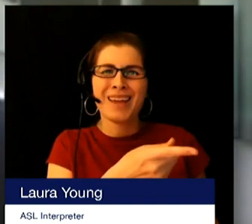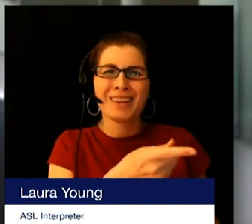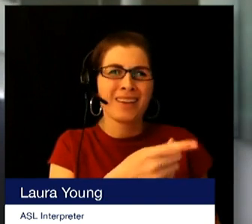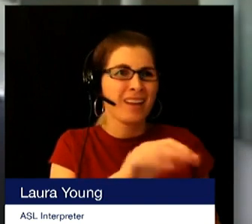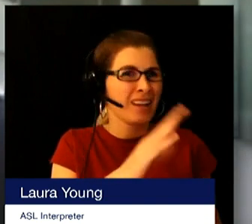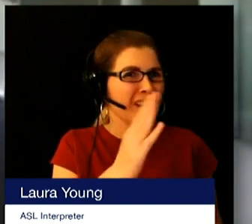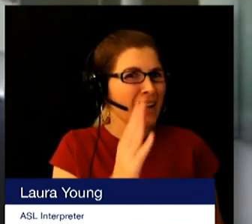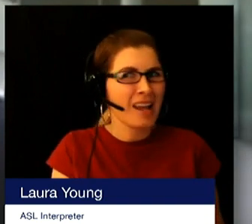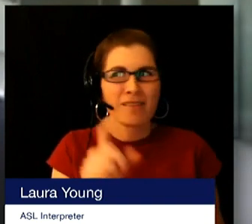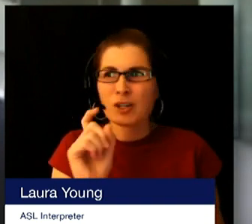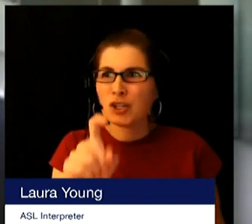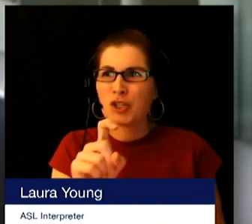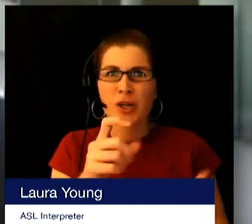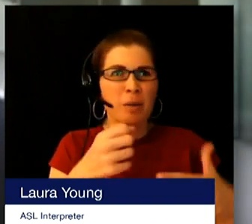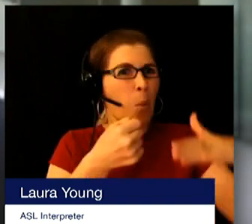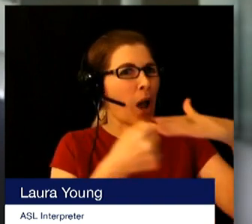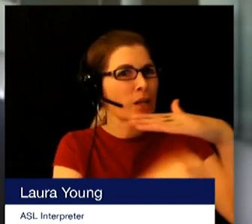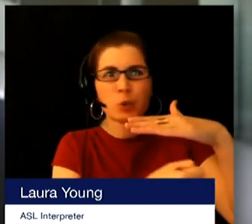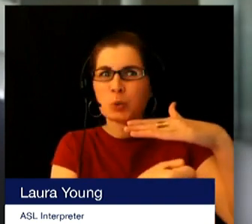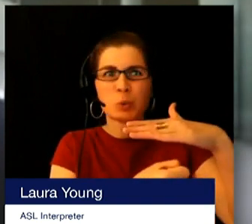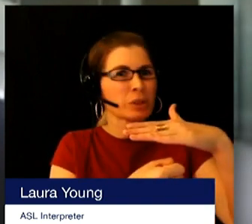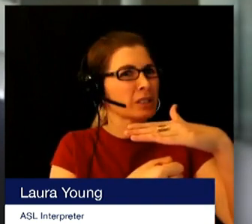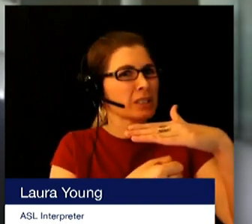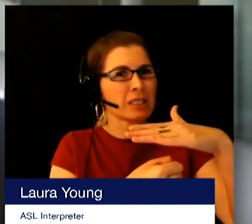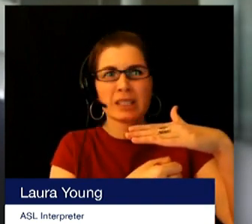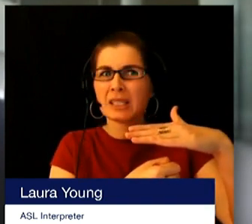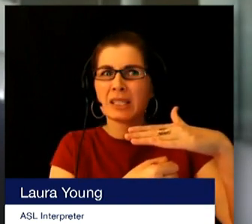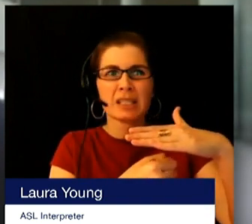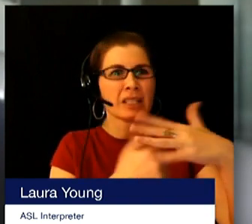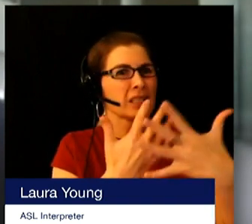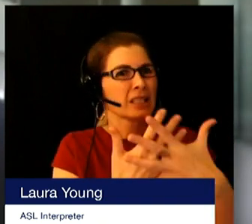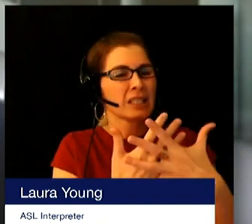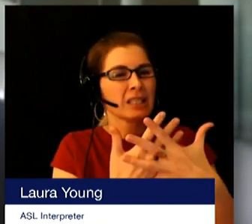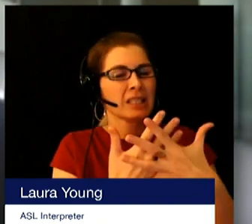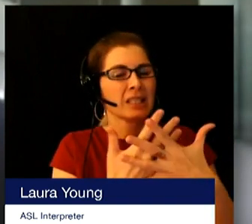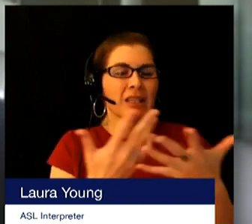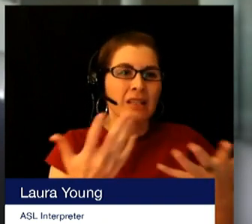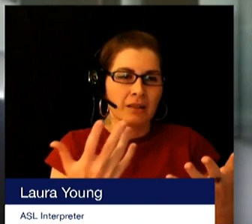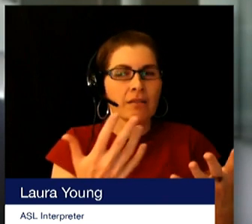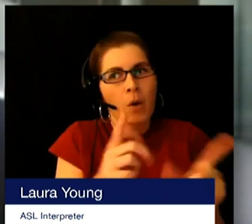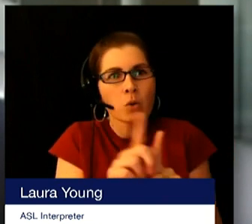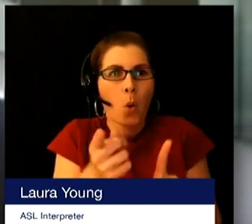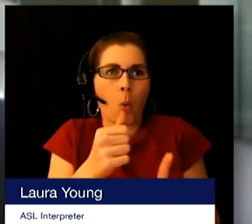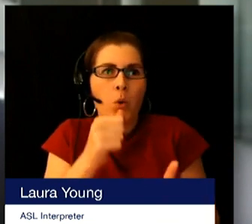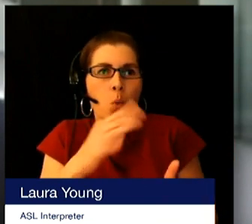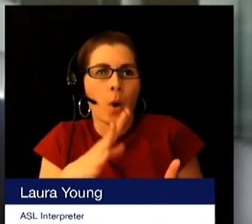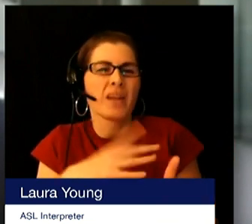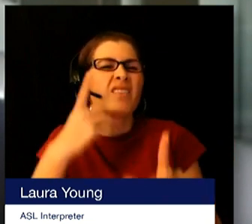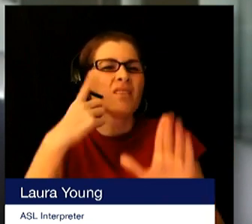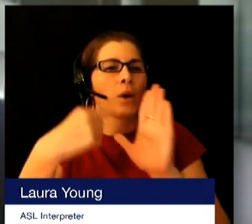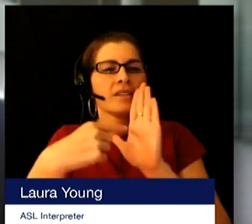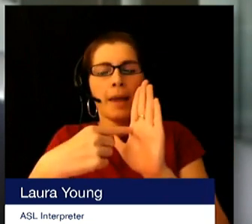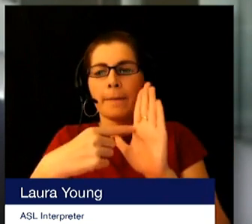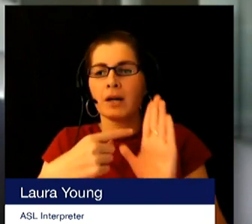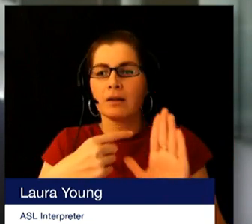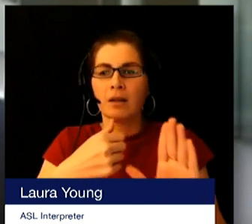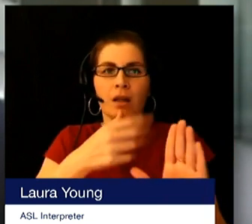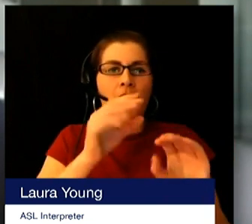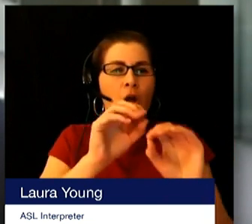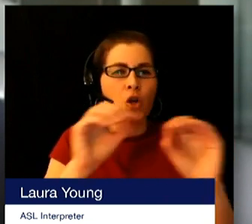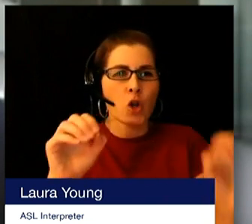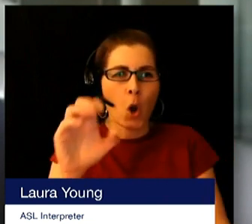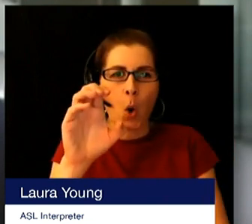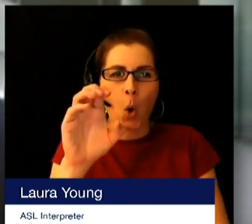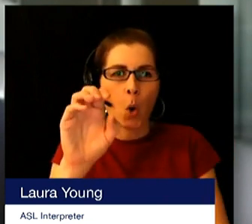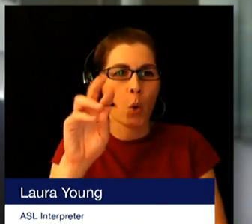been incarcerated in the first place. Certainly, even without regard to COVID. We found a woman, for example, with no criminal